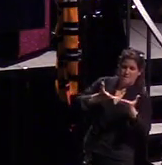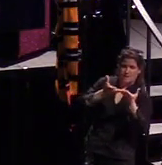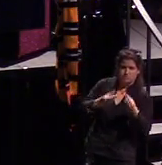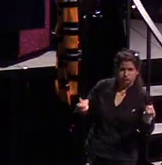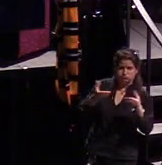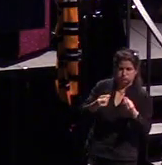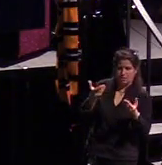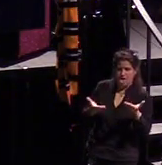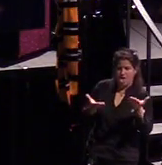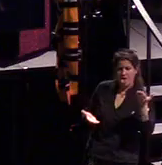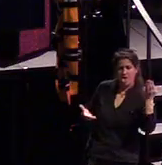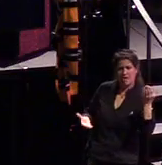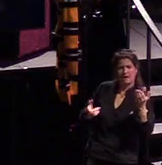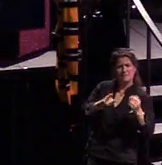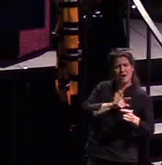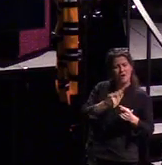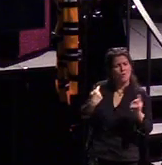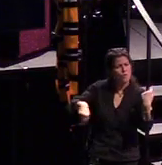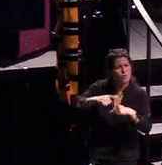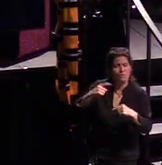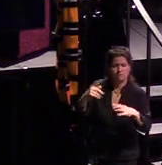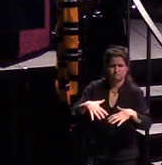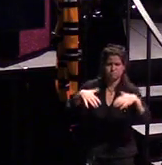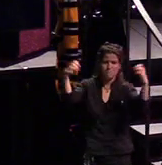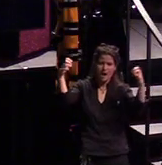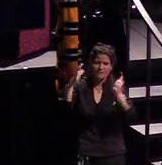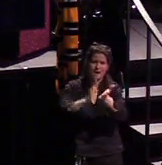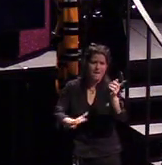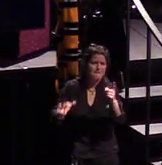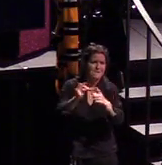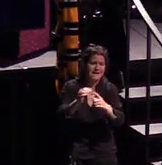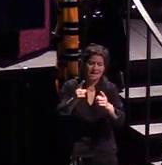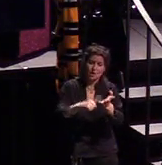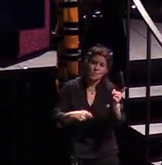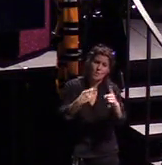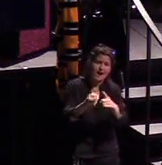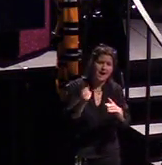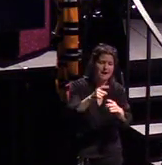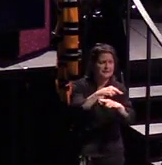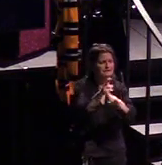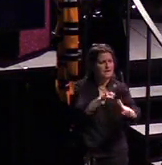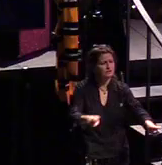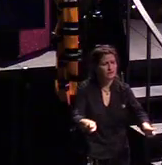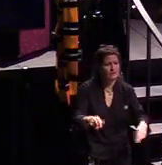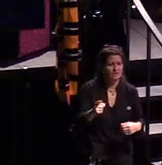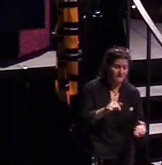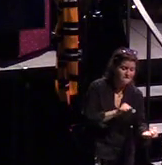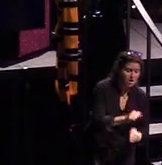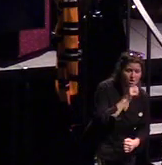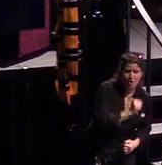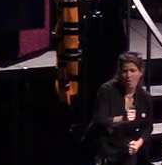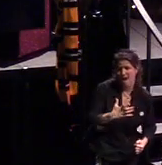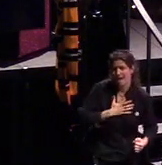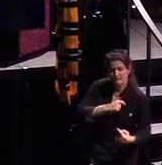self-serving politicians both in the UK and internationally the codes I love pizza